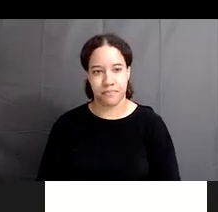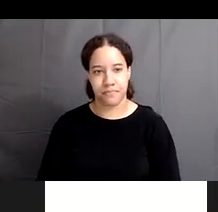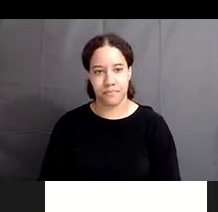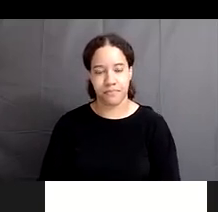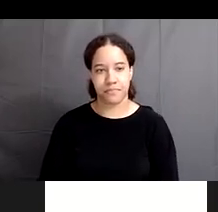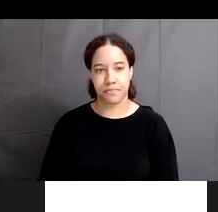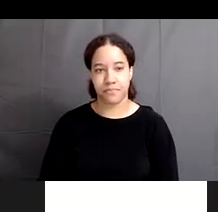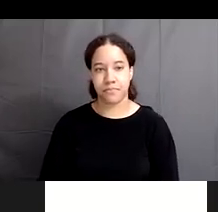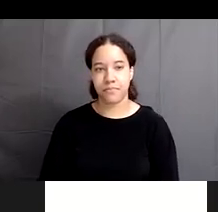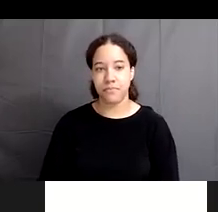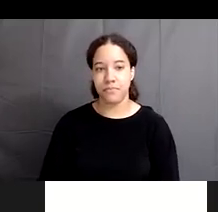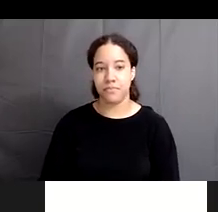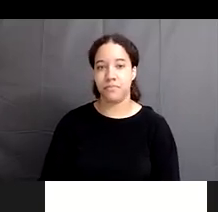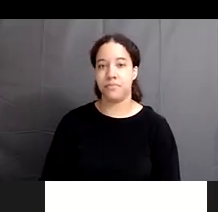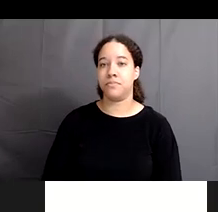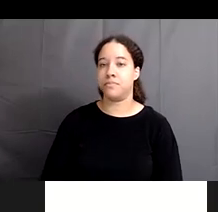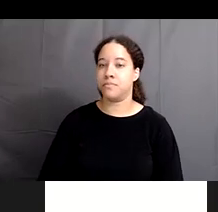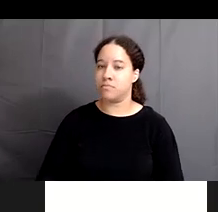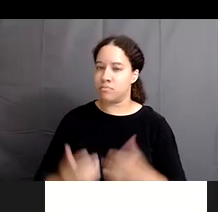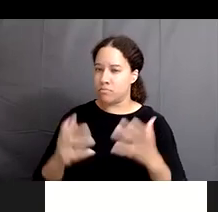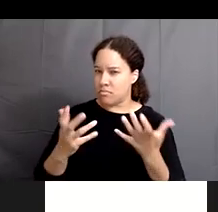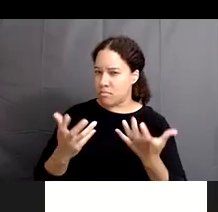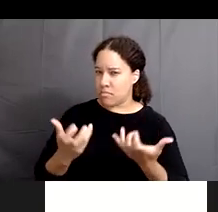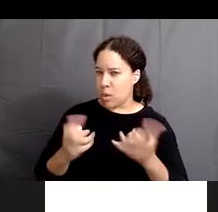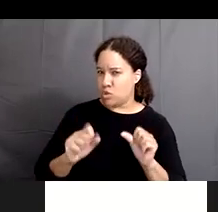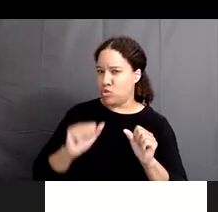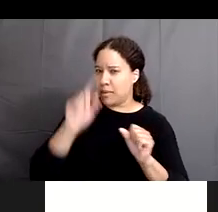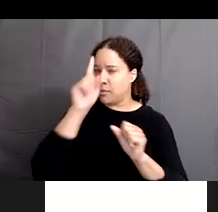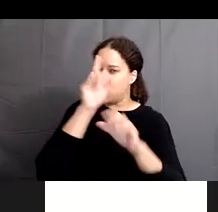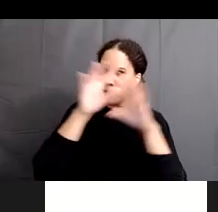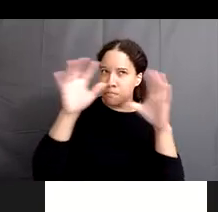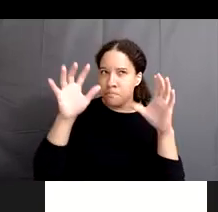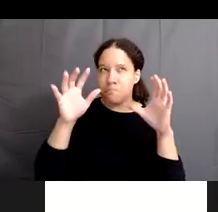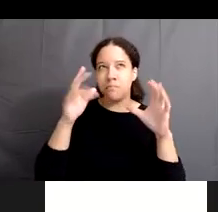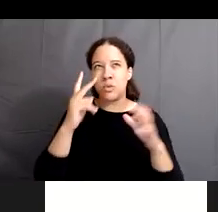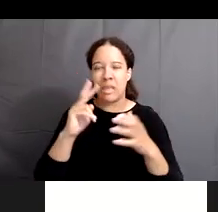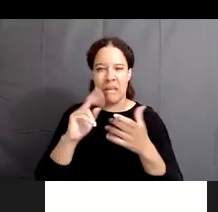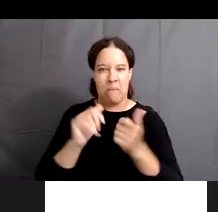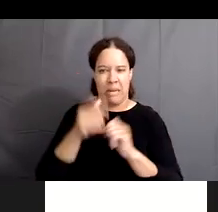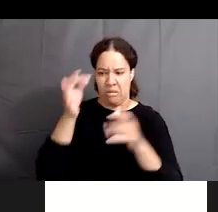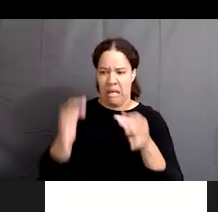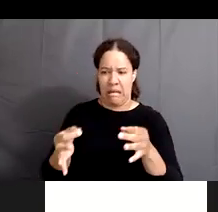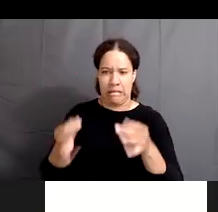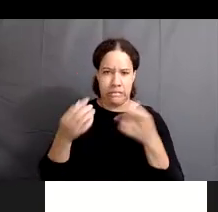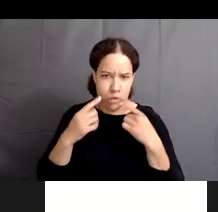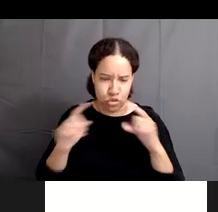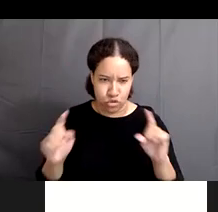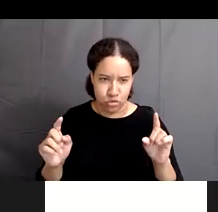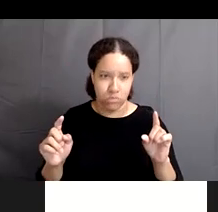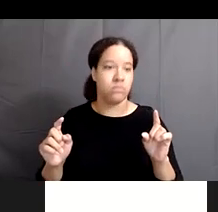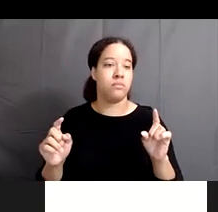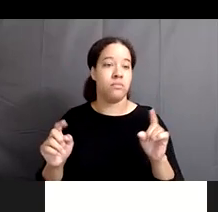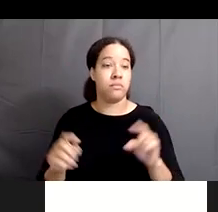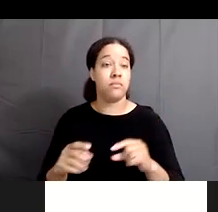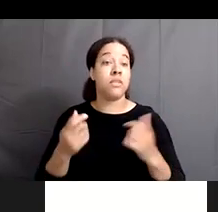So like I said, I wanted to give you a picture about how decision-making can work. There are many scenarios where that cooperative or